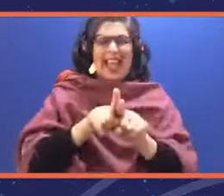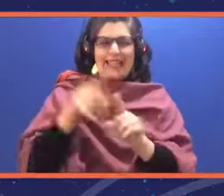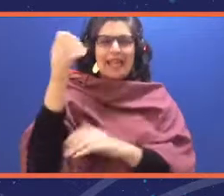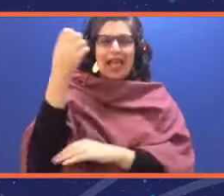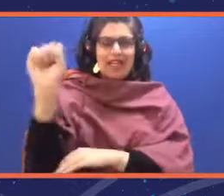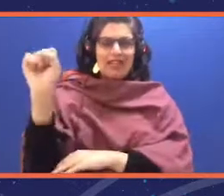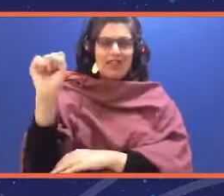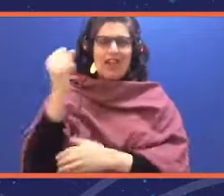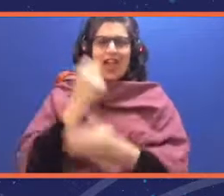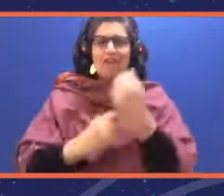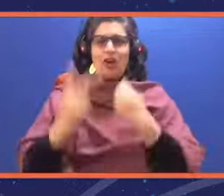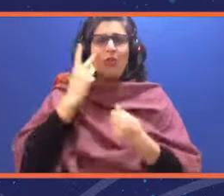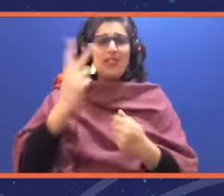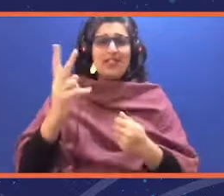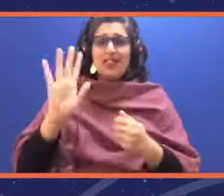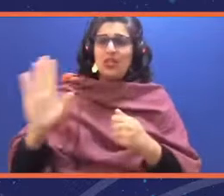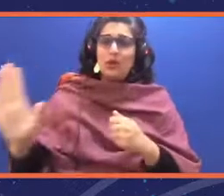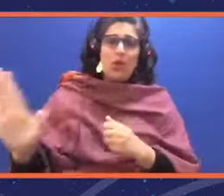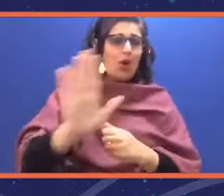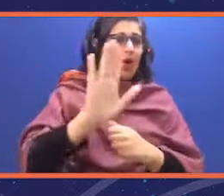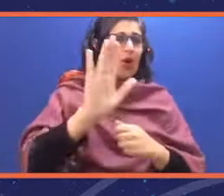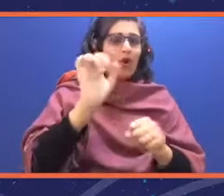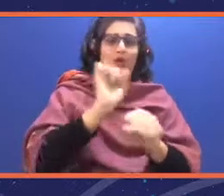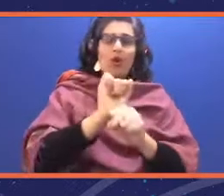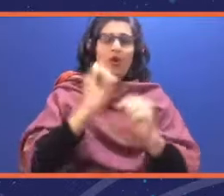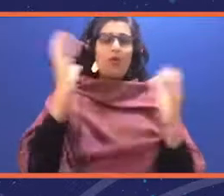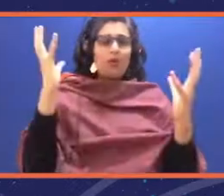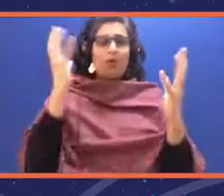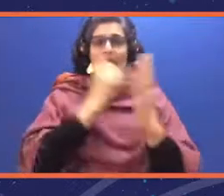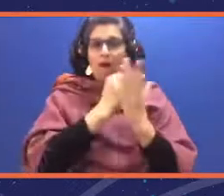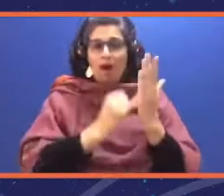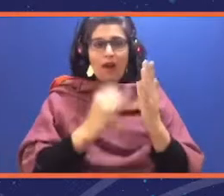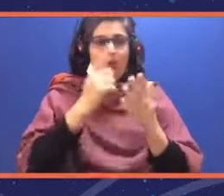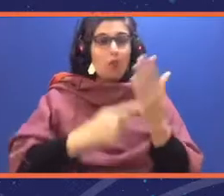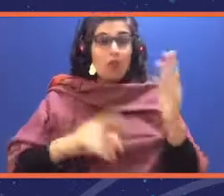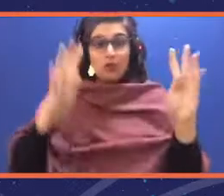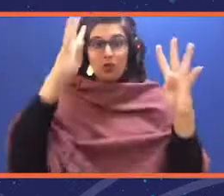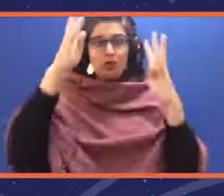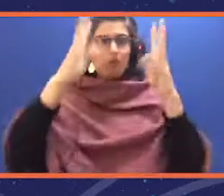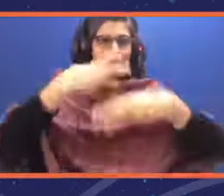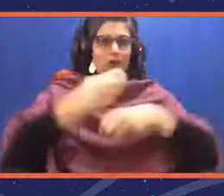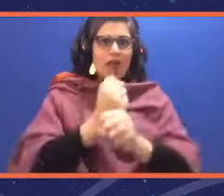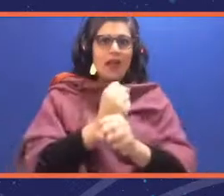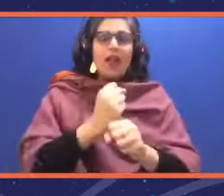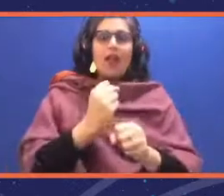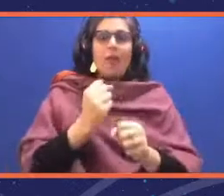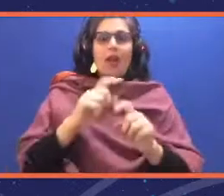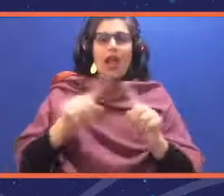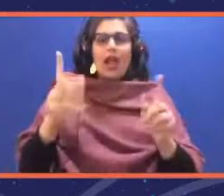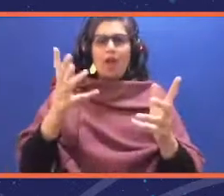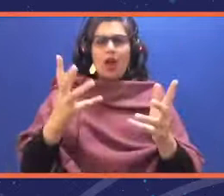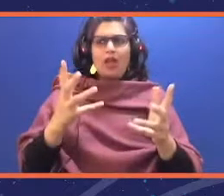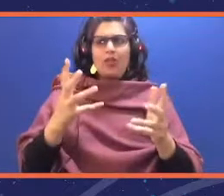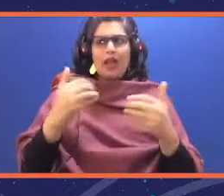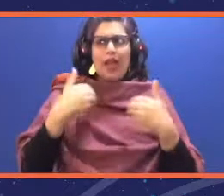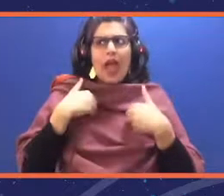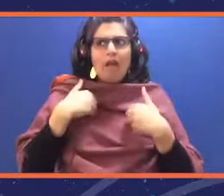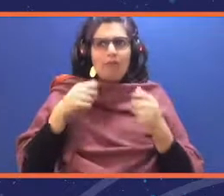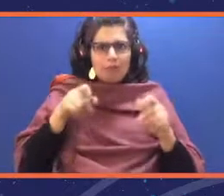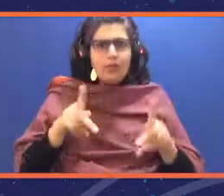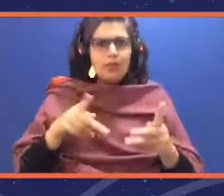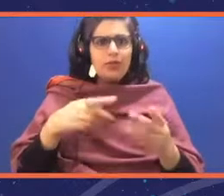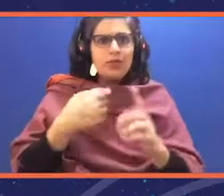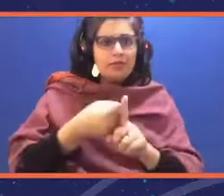y'all's pieces and see what you created, but I think it's important to give y'all space to talk about it. Crystal and Kate, you